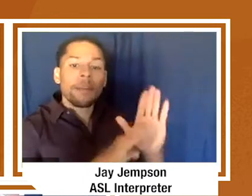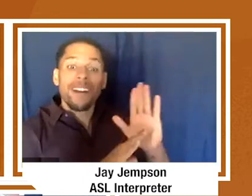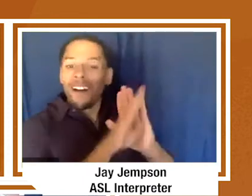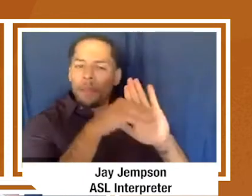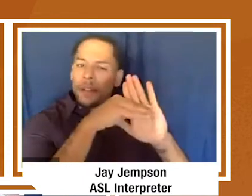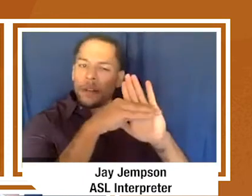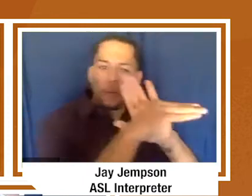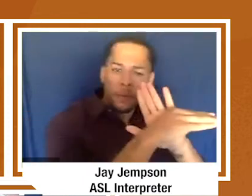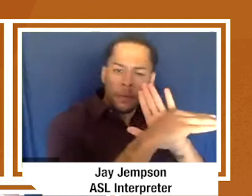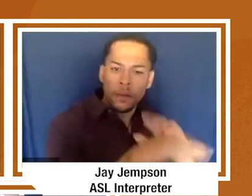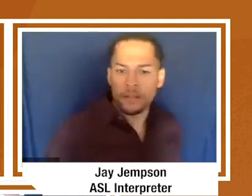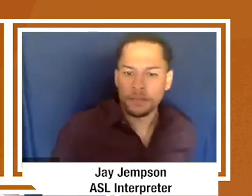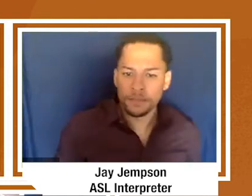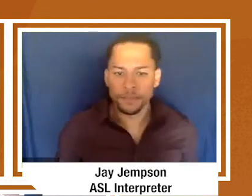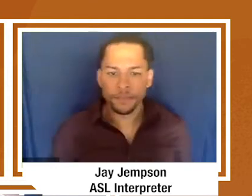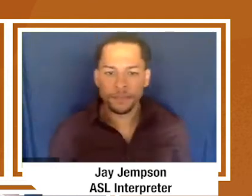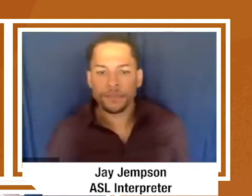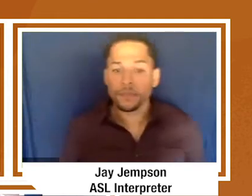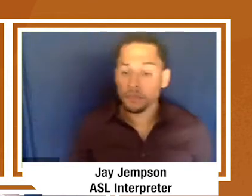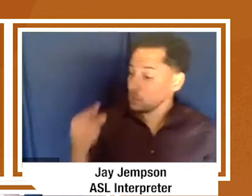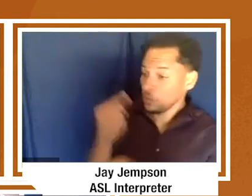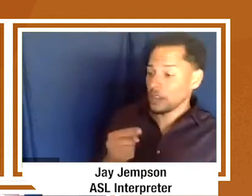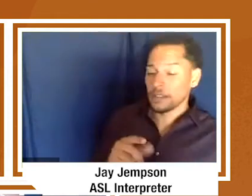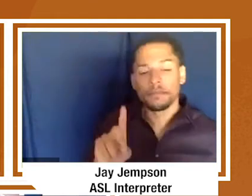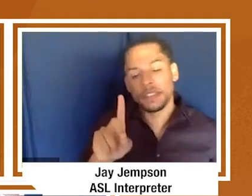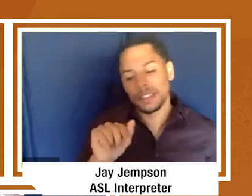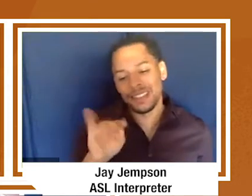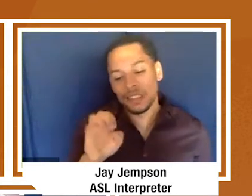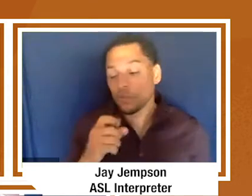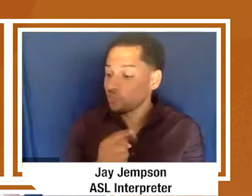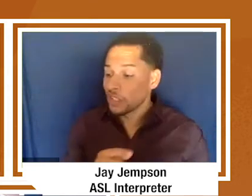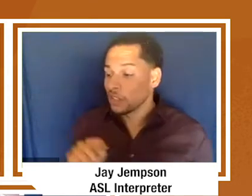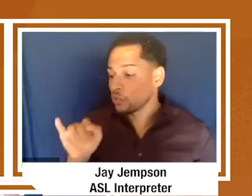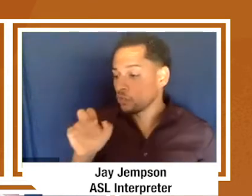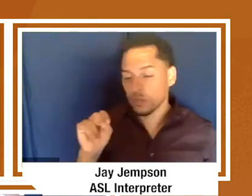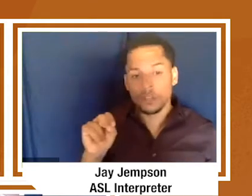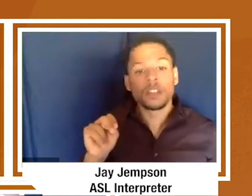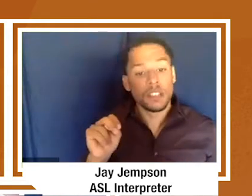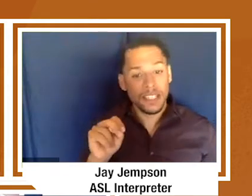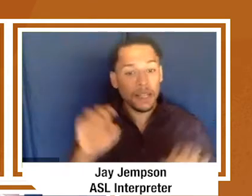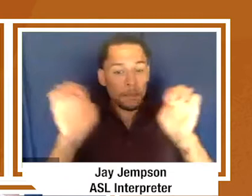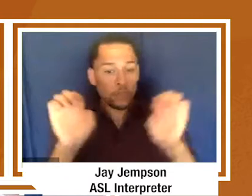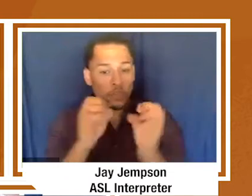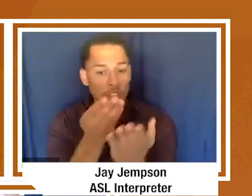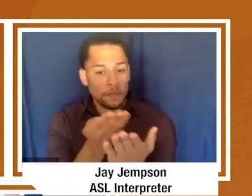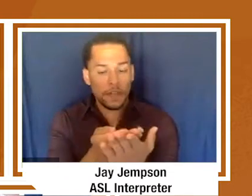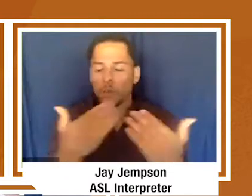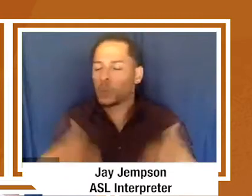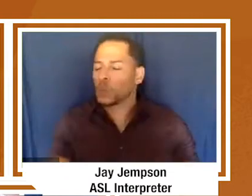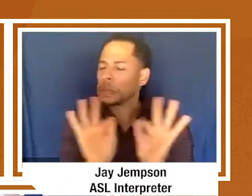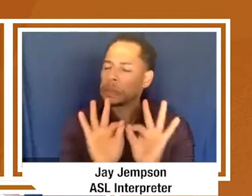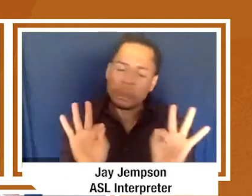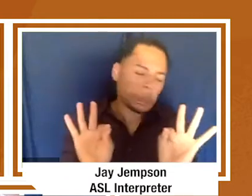Yeah, Toran, the emergency fund was just critical and immediate help to our artistic